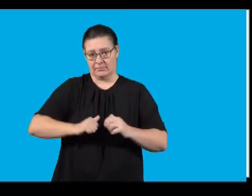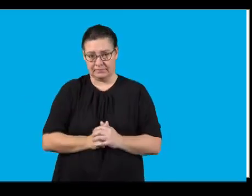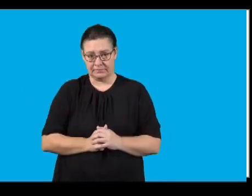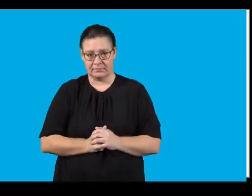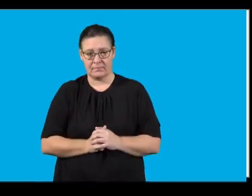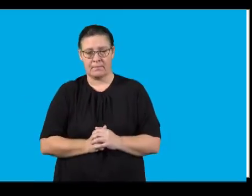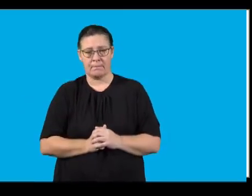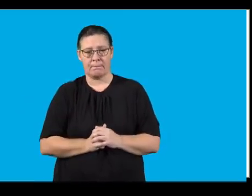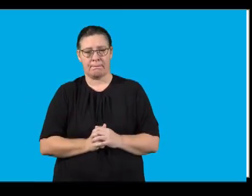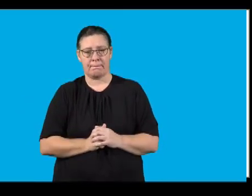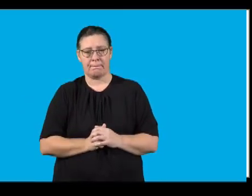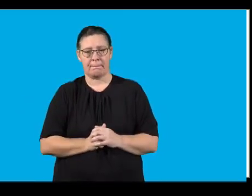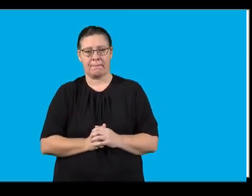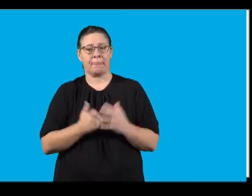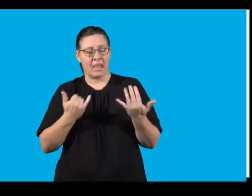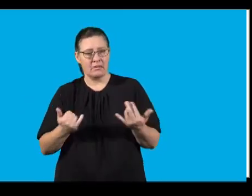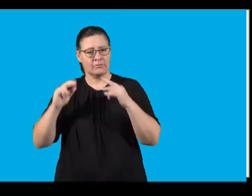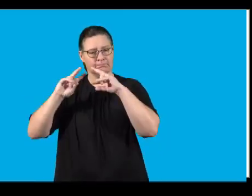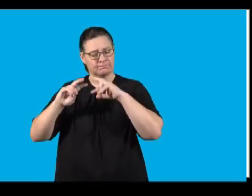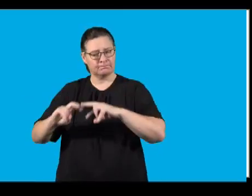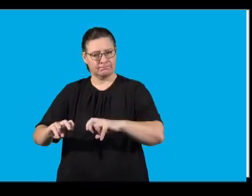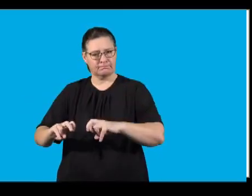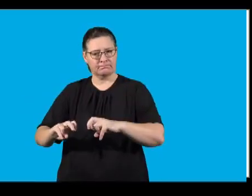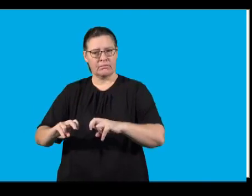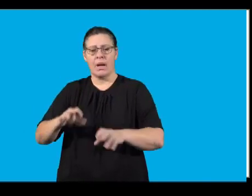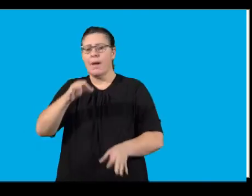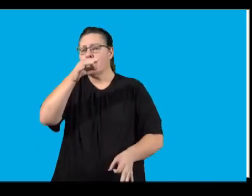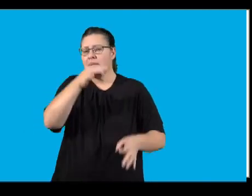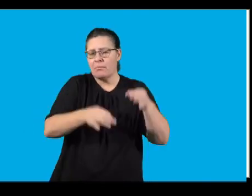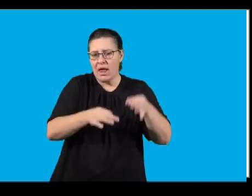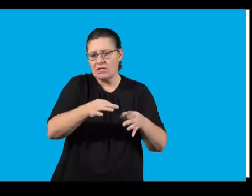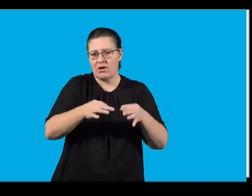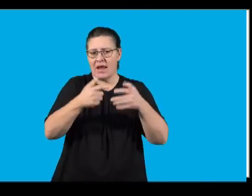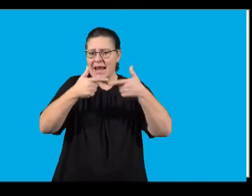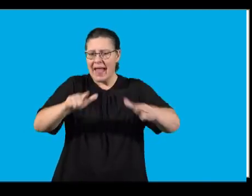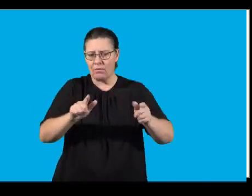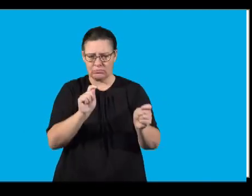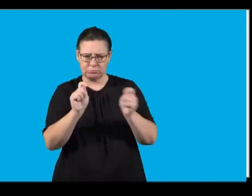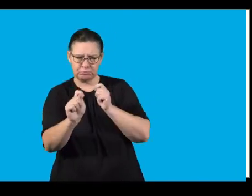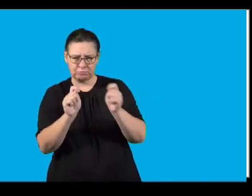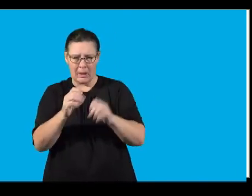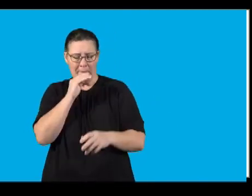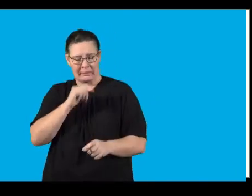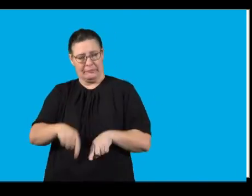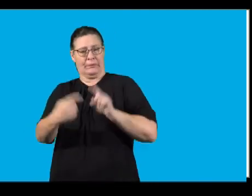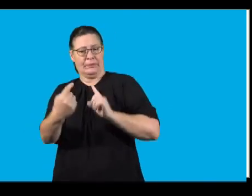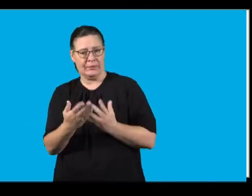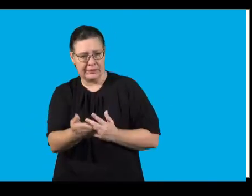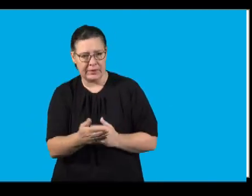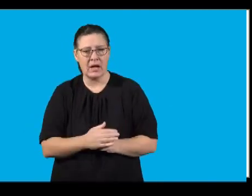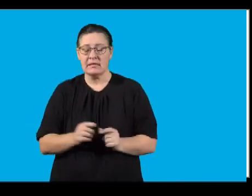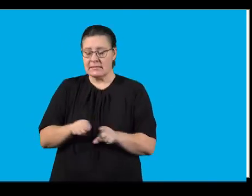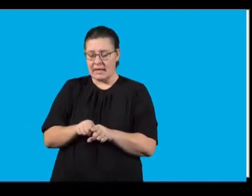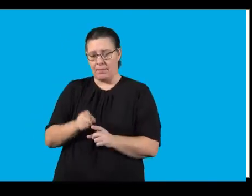drama, okay? We're going to be examining closely the manipulation of language in those texts and